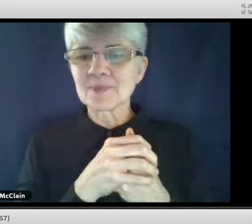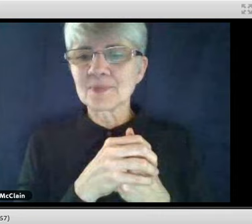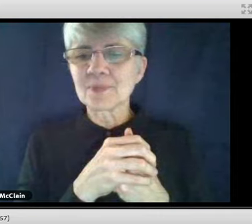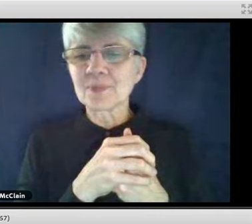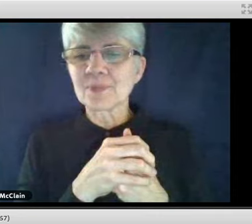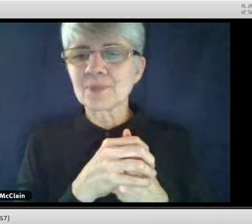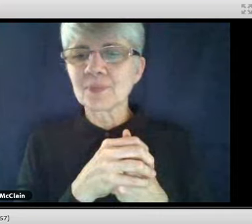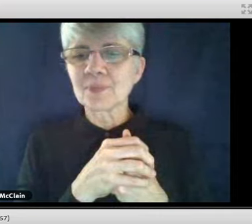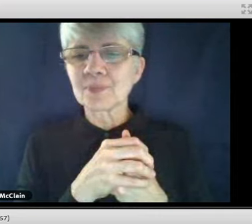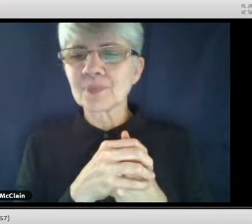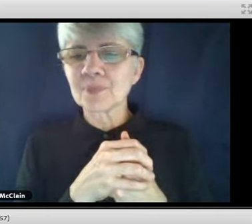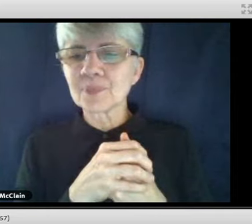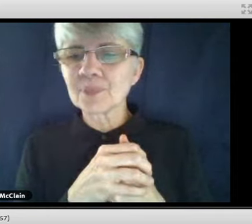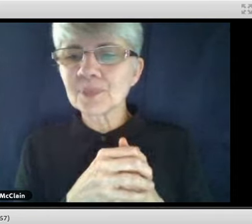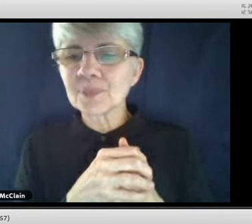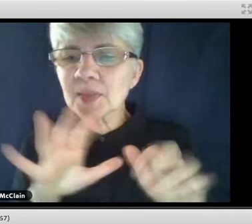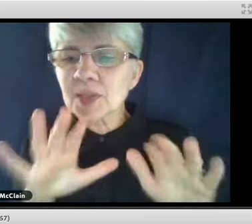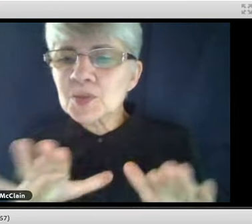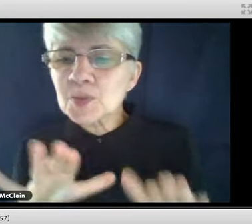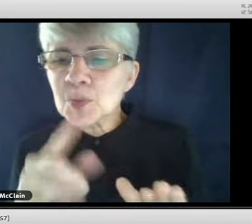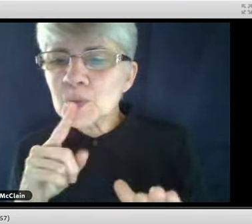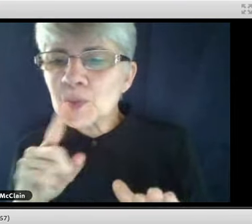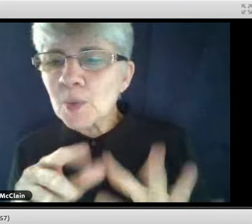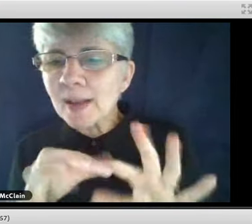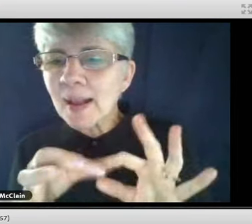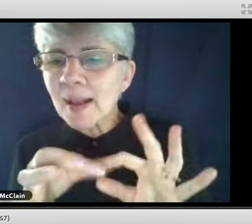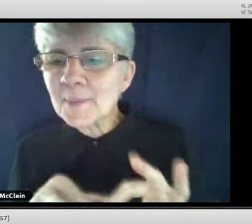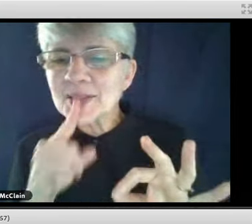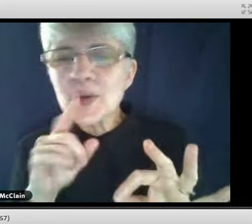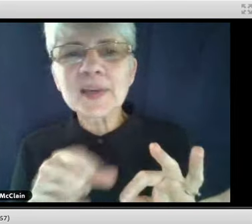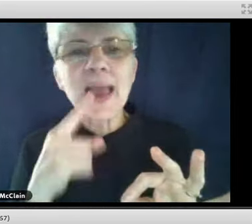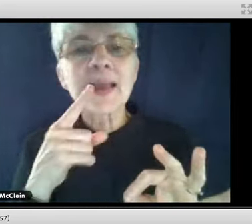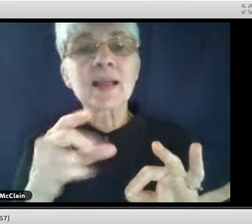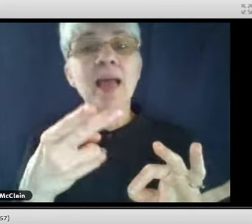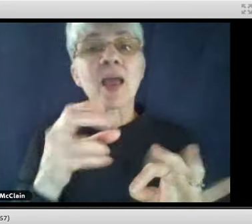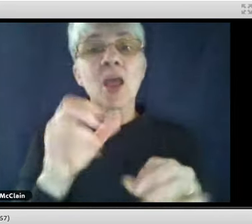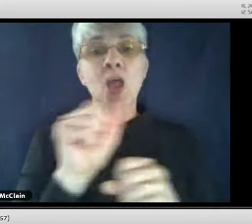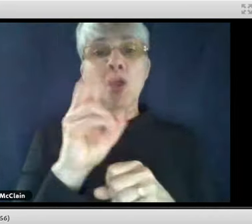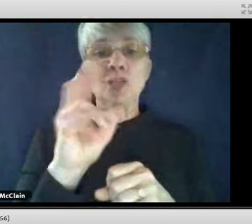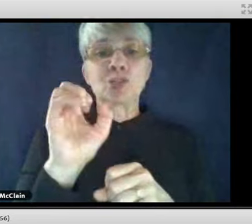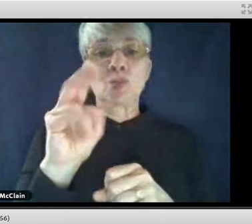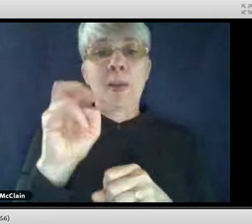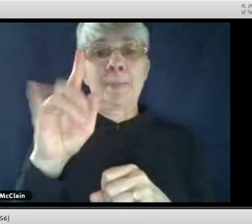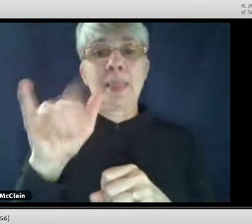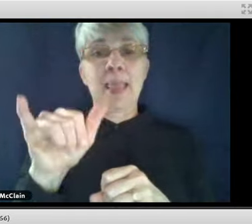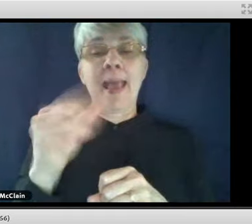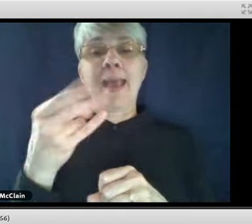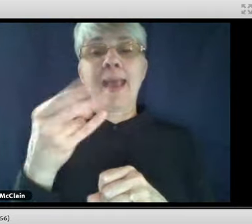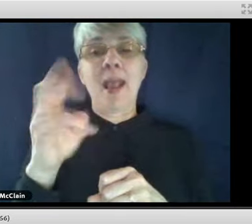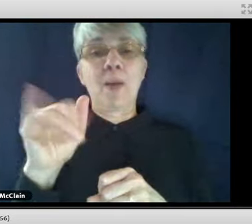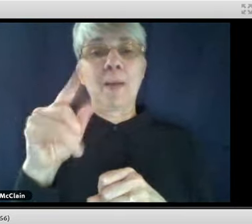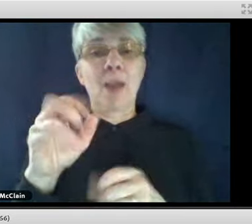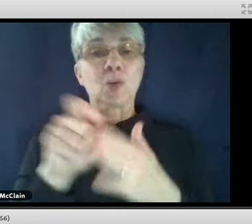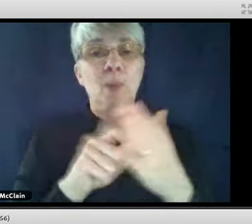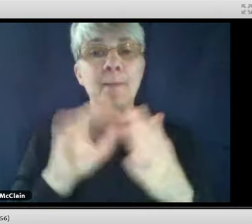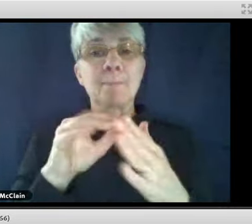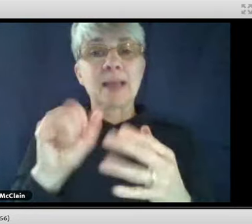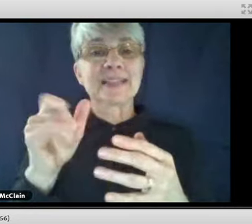all sorts of great pop culture references here. So screenplay titled Harry Potter and the Sorcerer's Stone, written by Stephen Kloves. Right, so